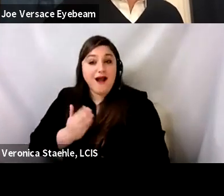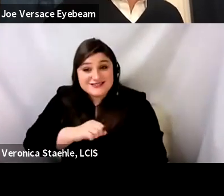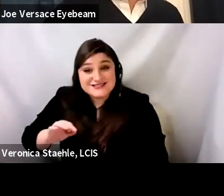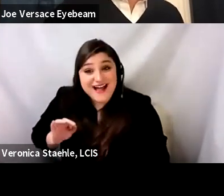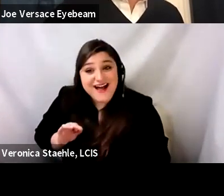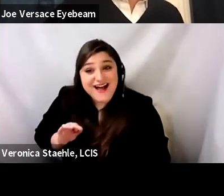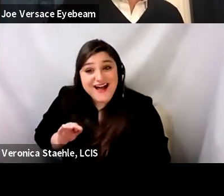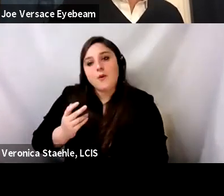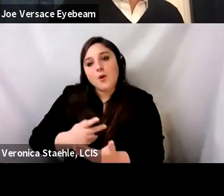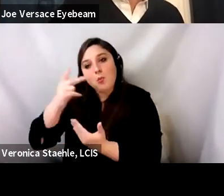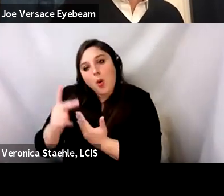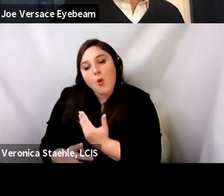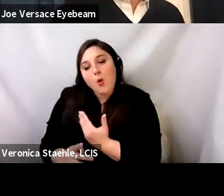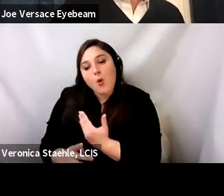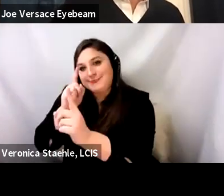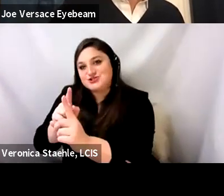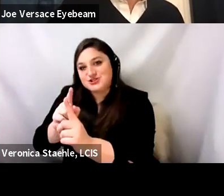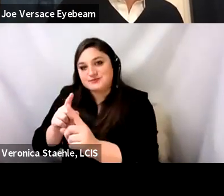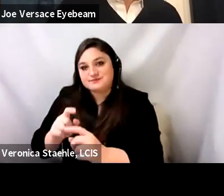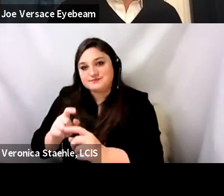through while